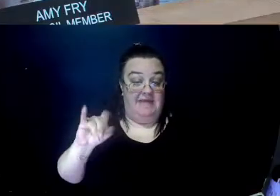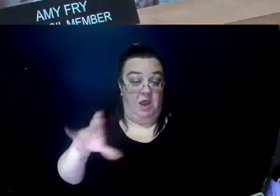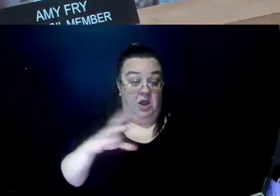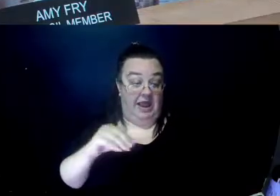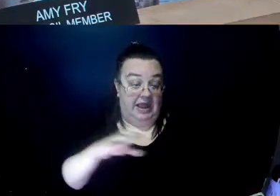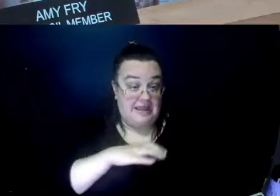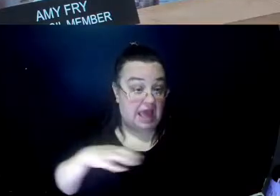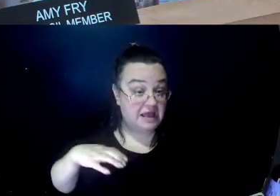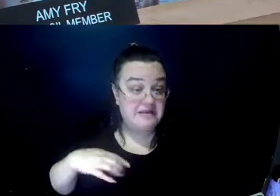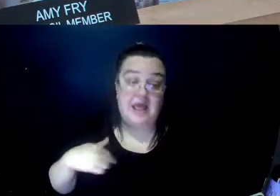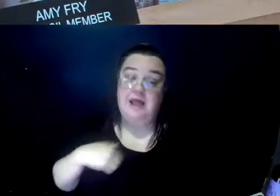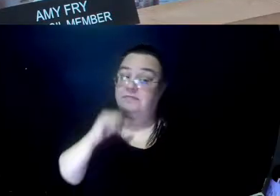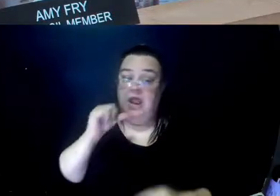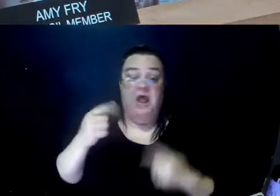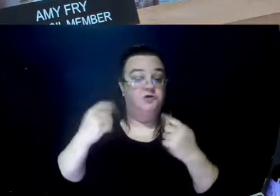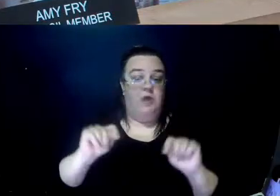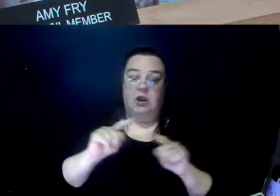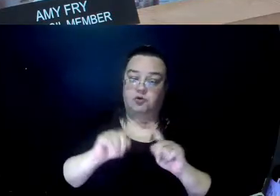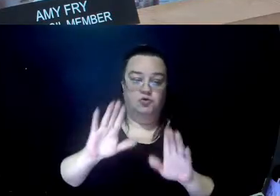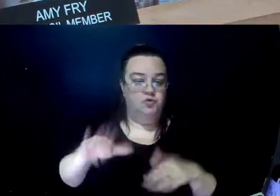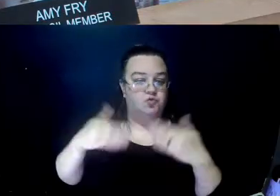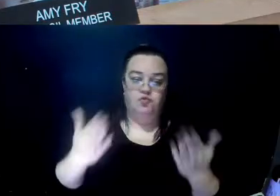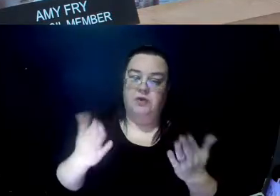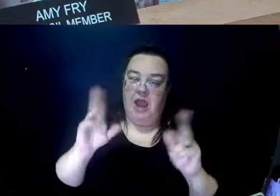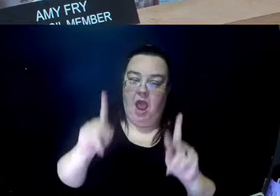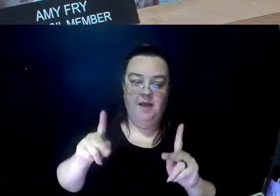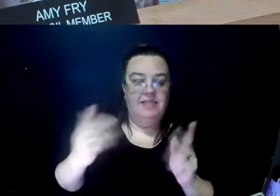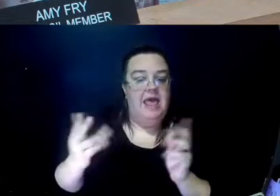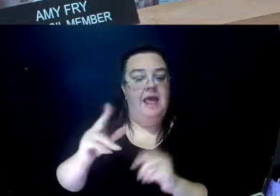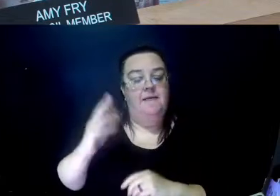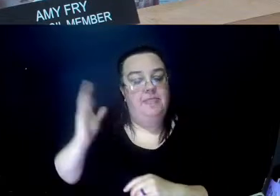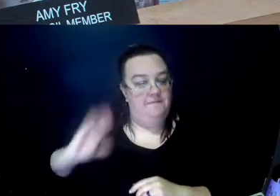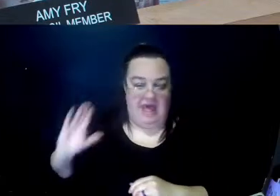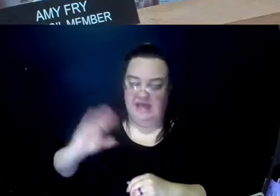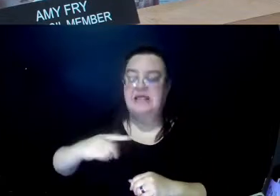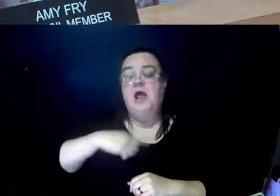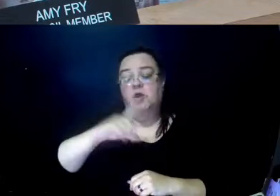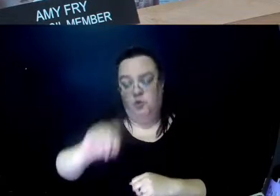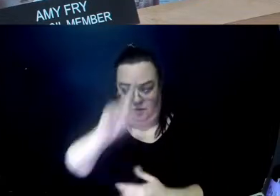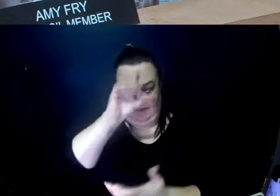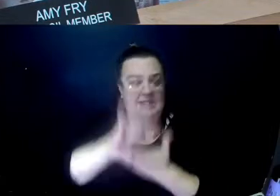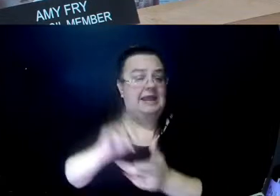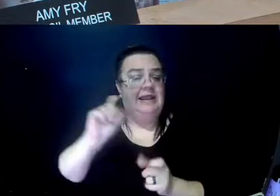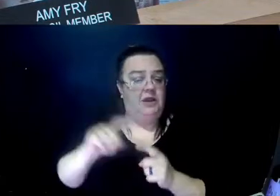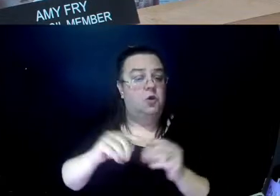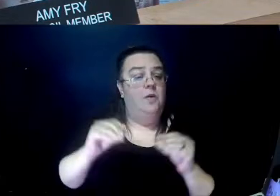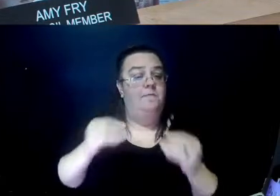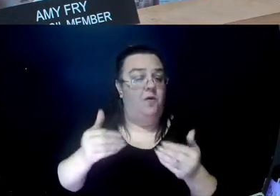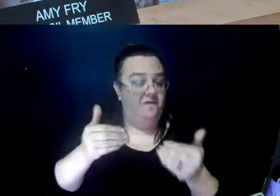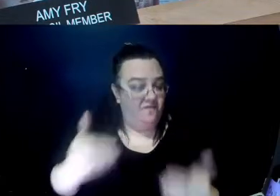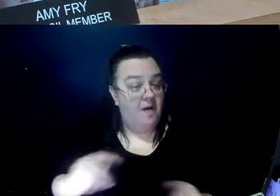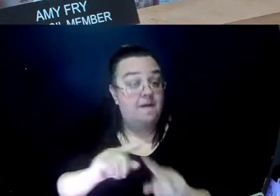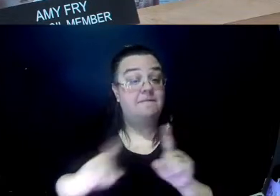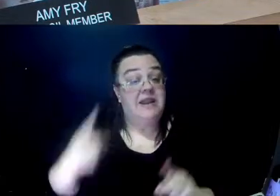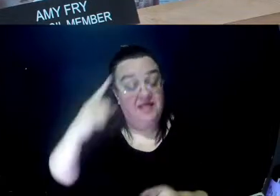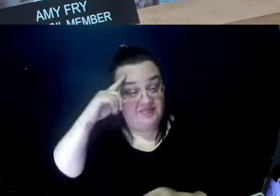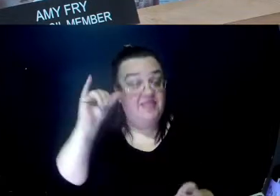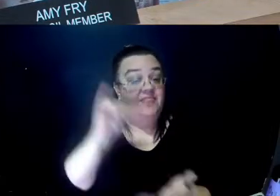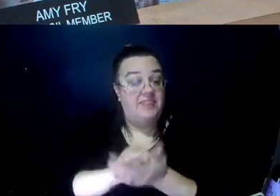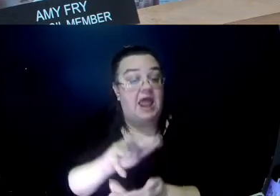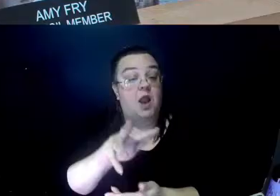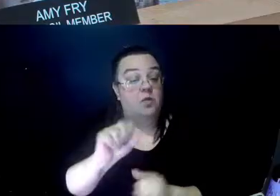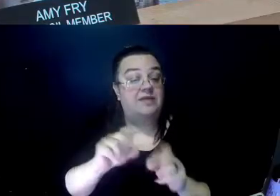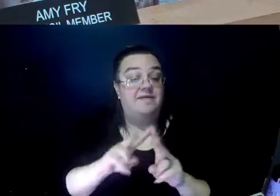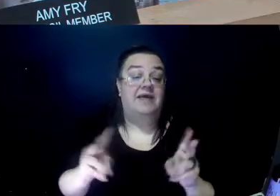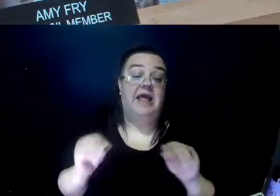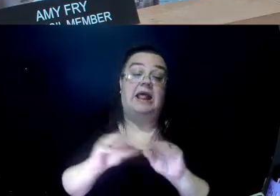I'm not trying to rehash the past. I do think that we need to move forward. But I think that it was very clear that this